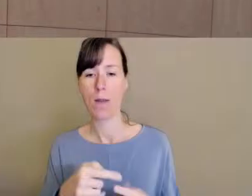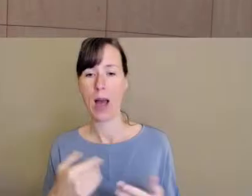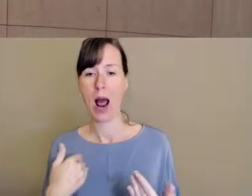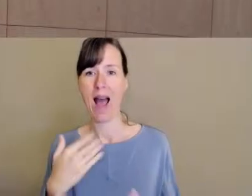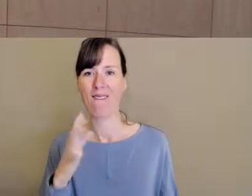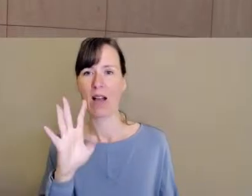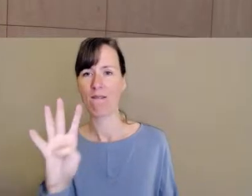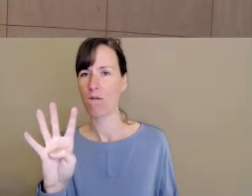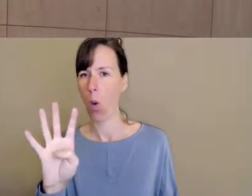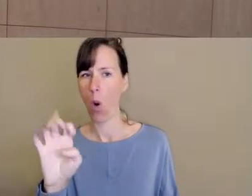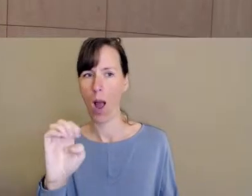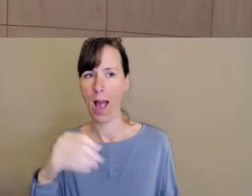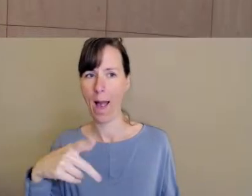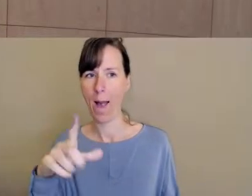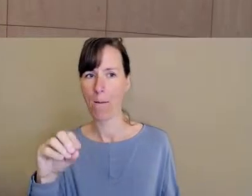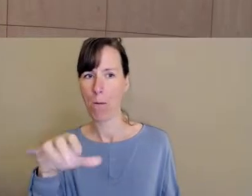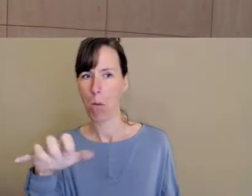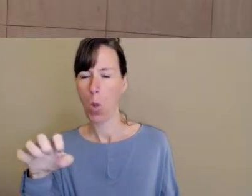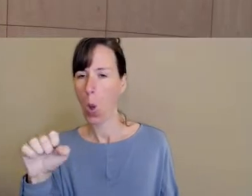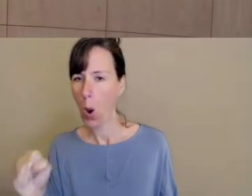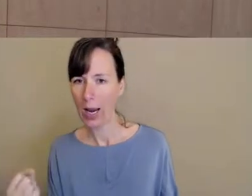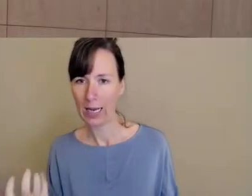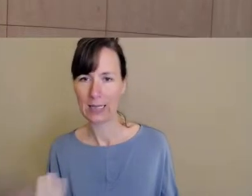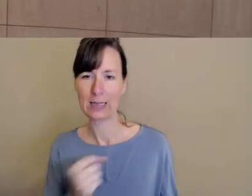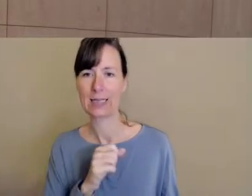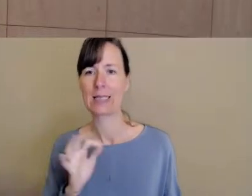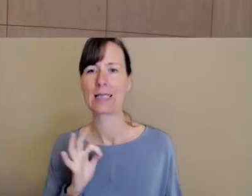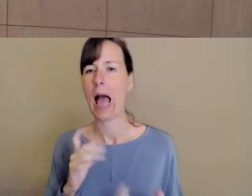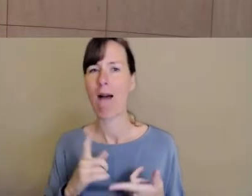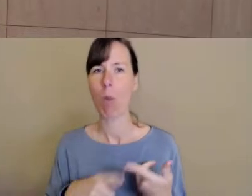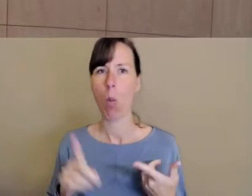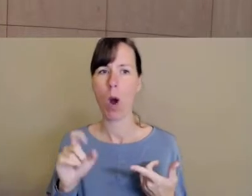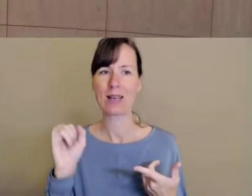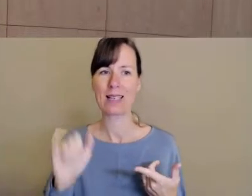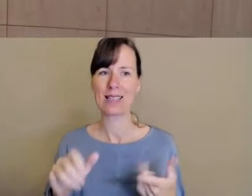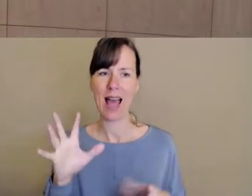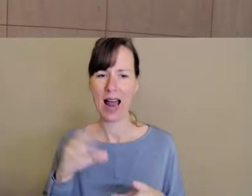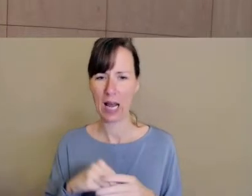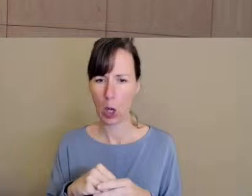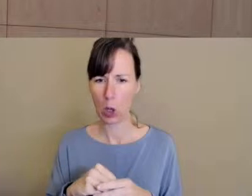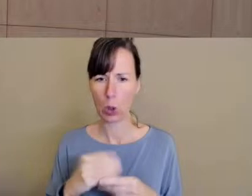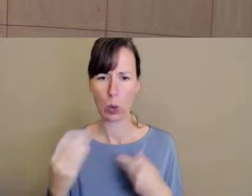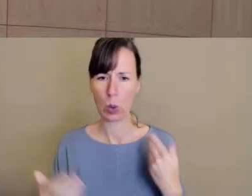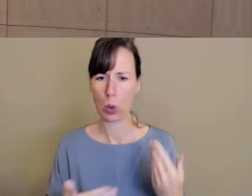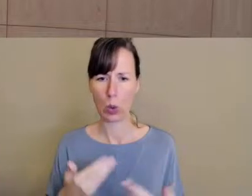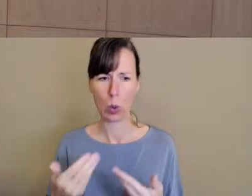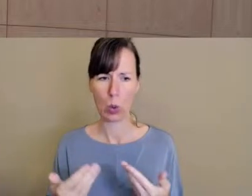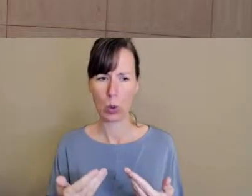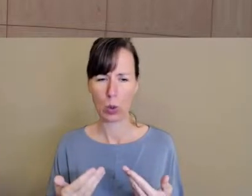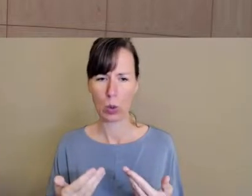employees, but like what does that entail? Where is it? All of that kind of stuff?